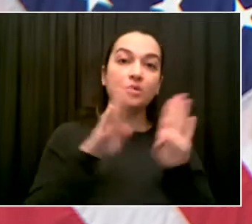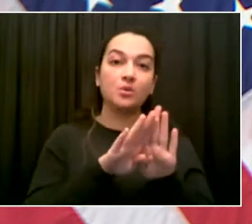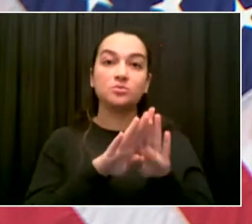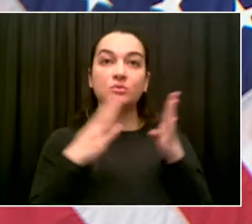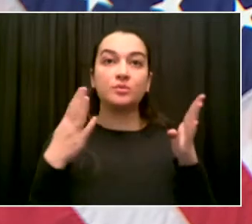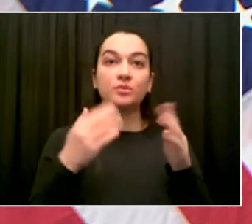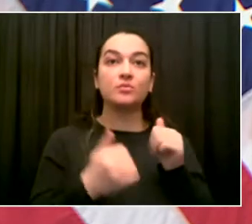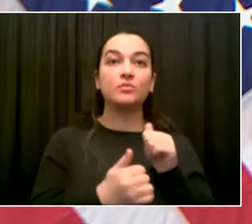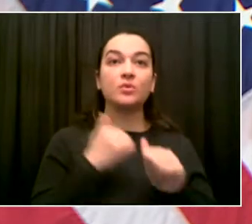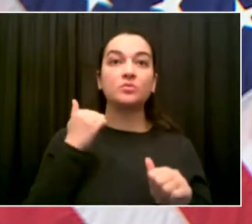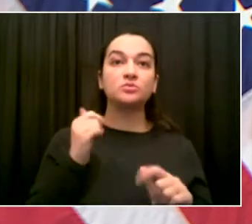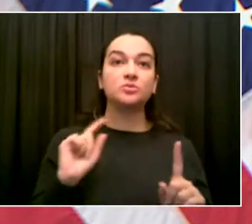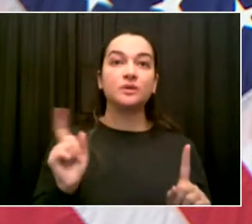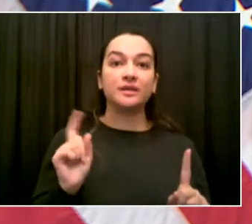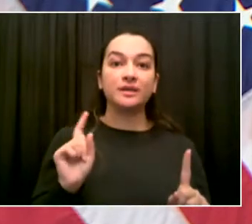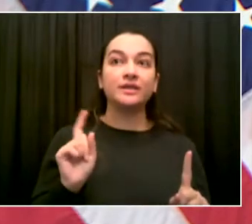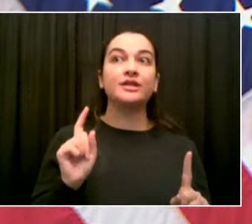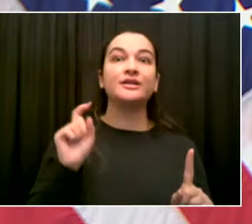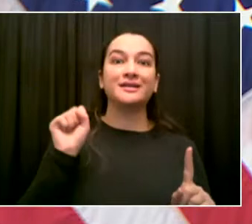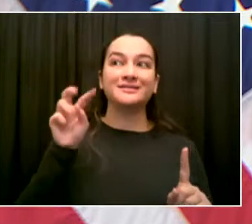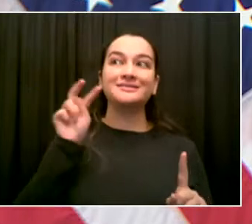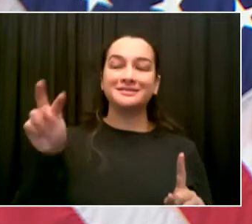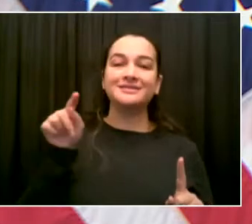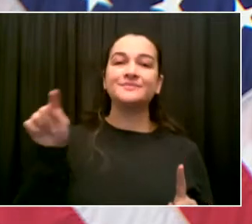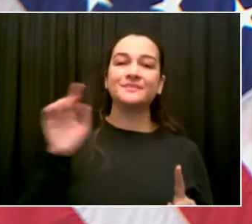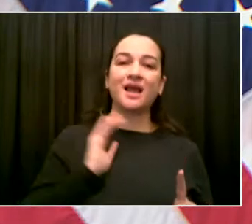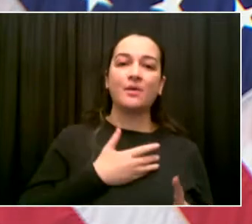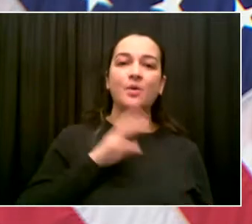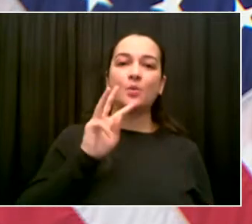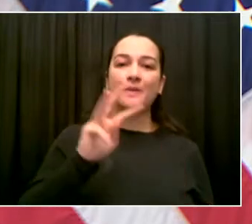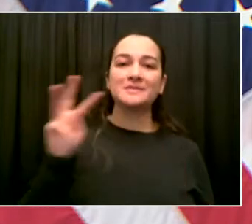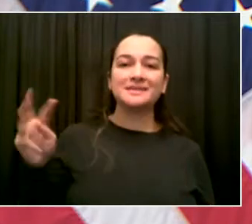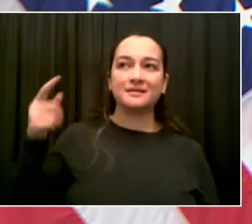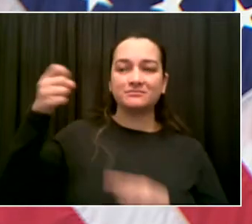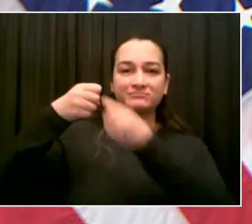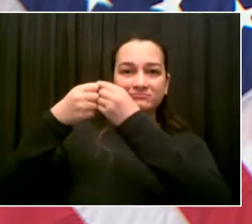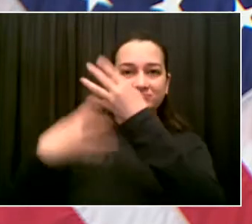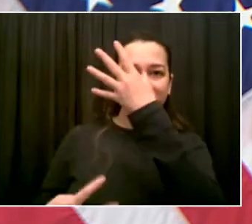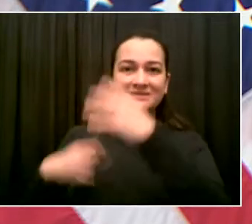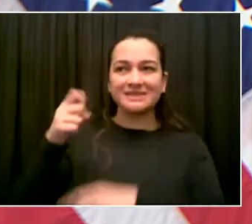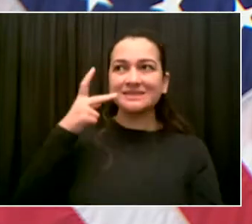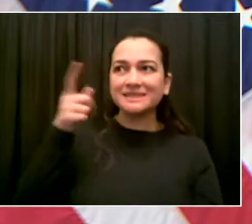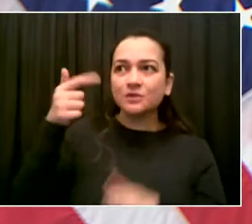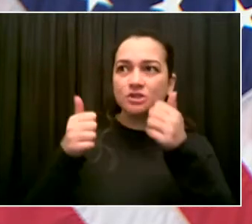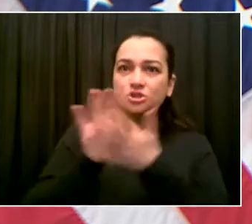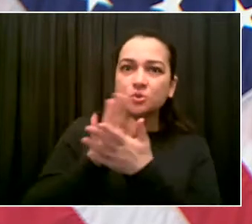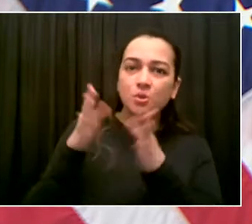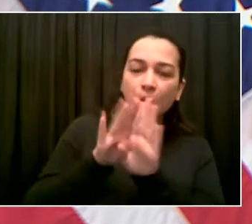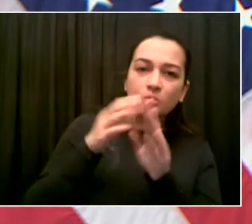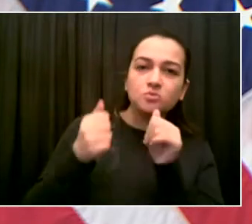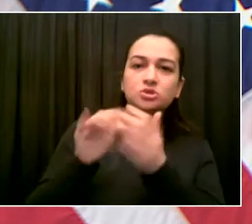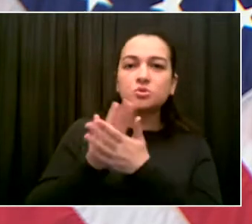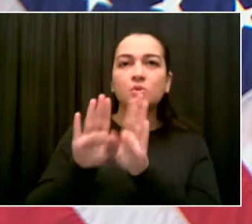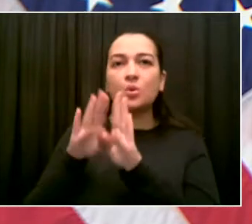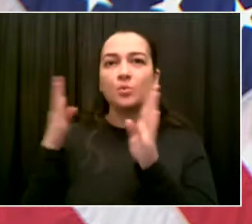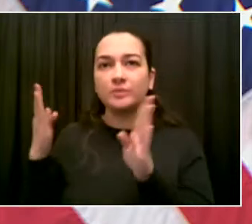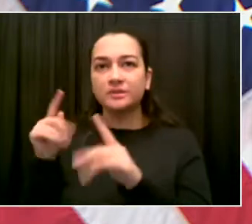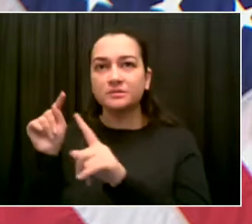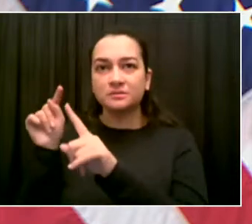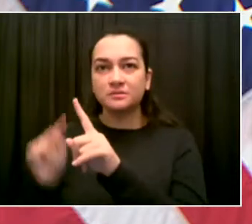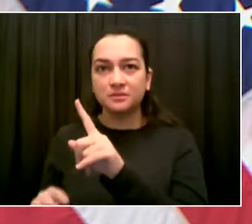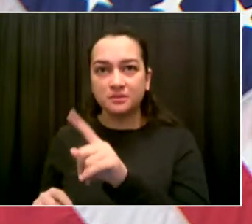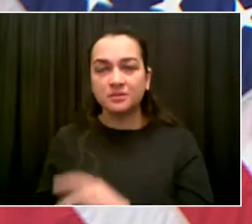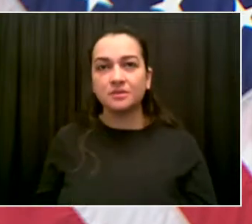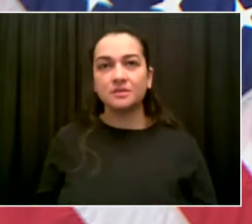our schools have been prepared to shift to remote learning as they did at the start of this pandemic, and have continued to provide